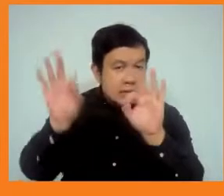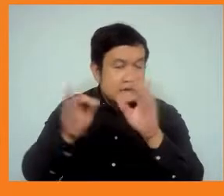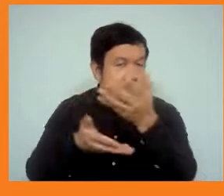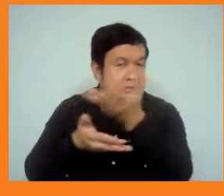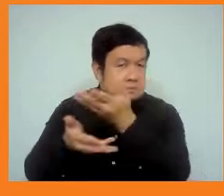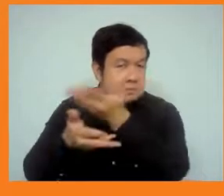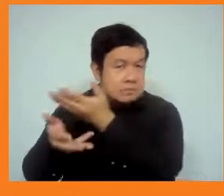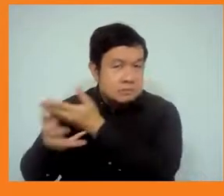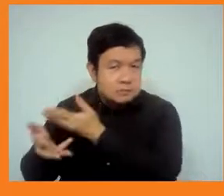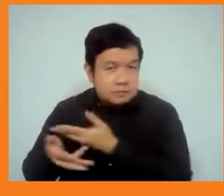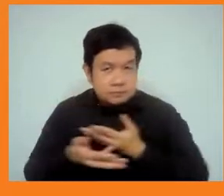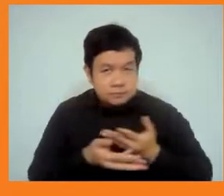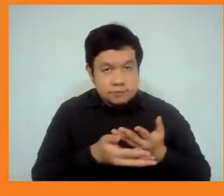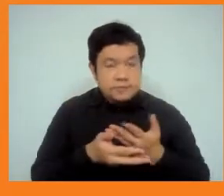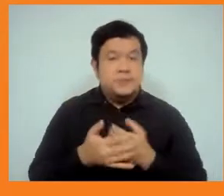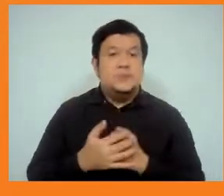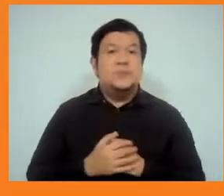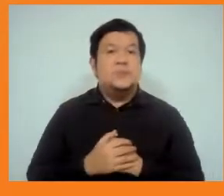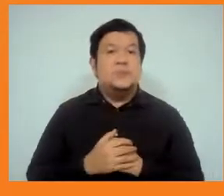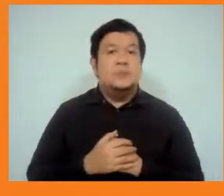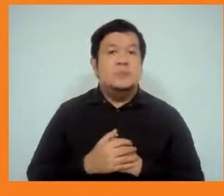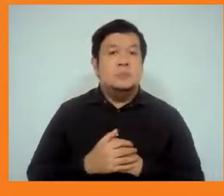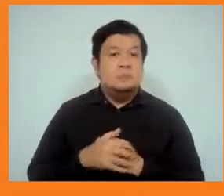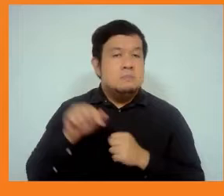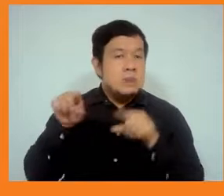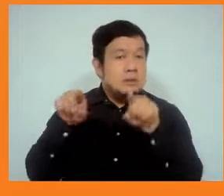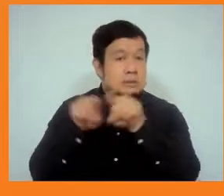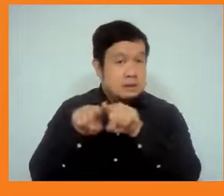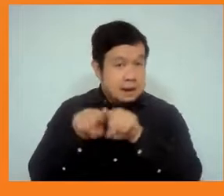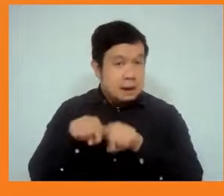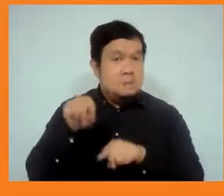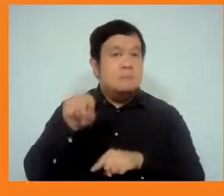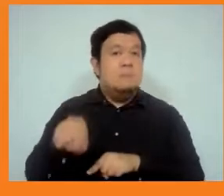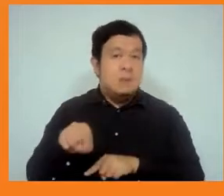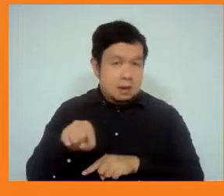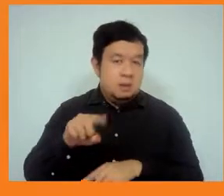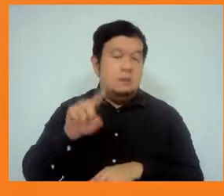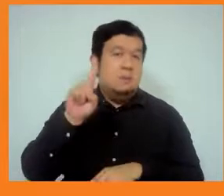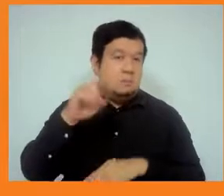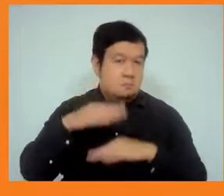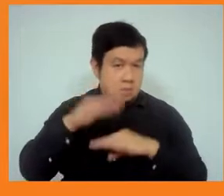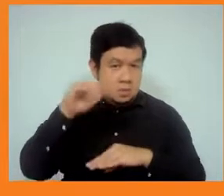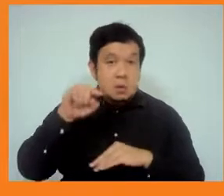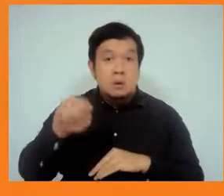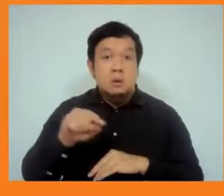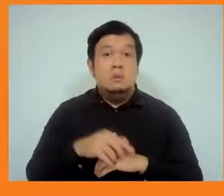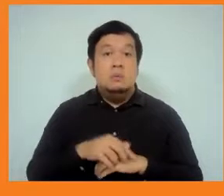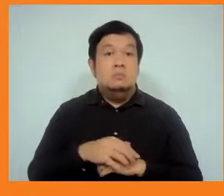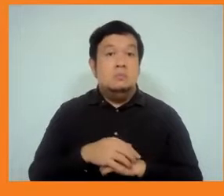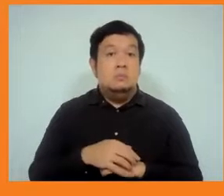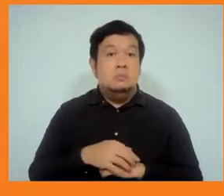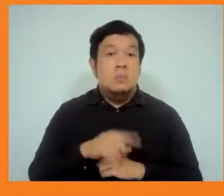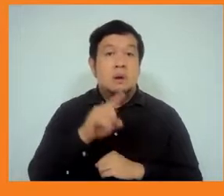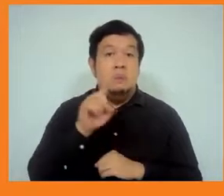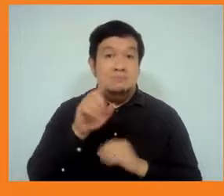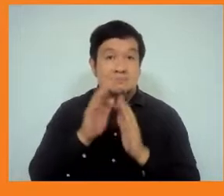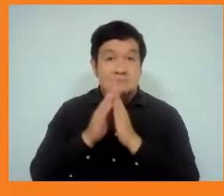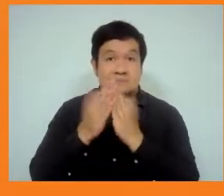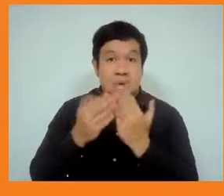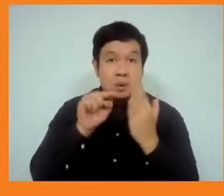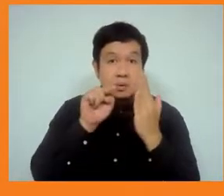under the ADB. This is a different money. It has come from China, but these are some of the issues that we could include